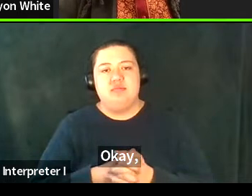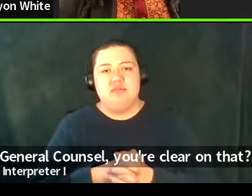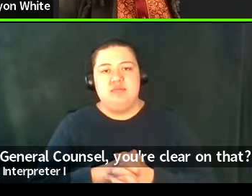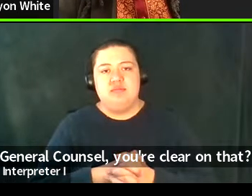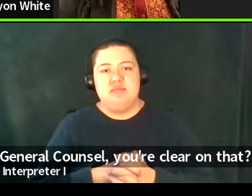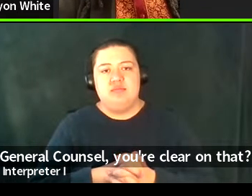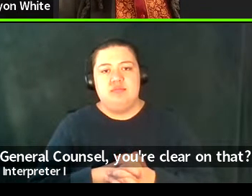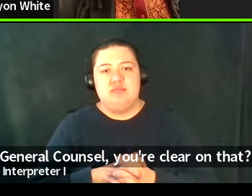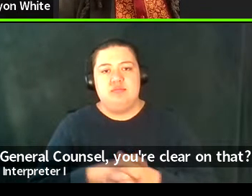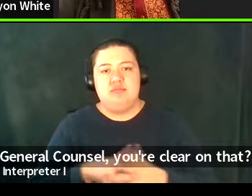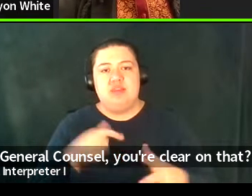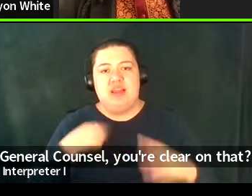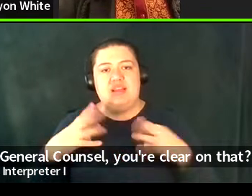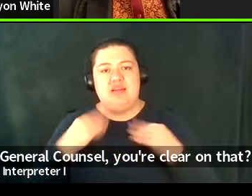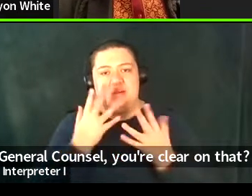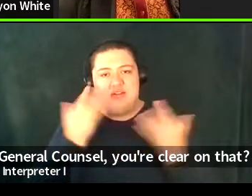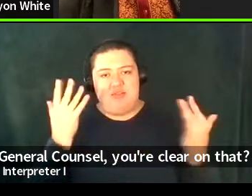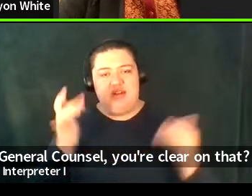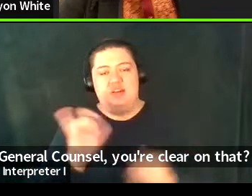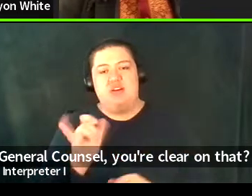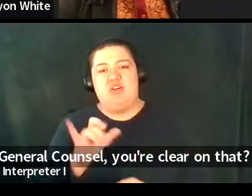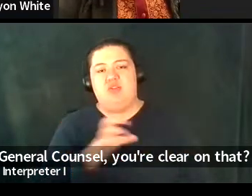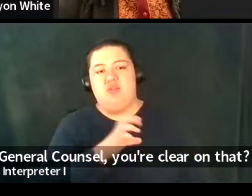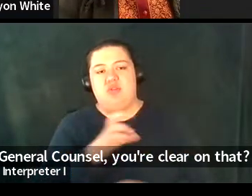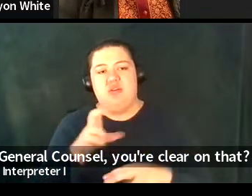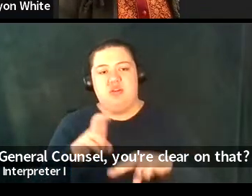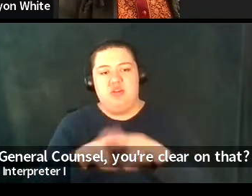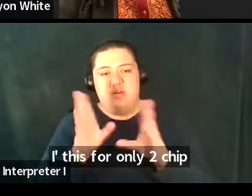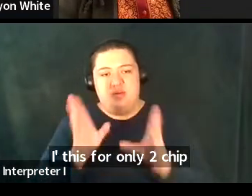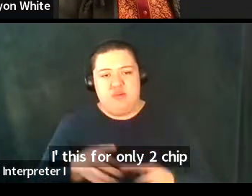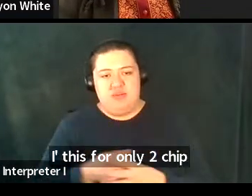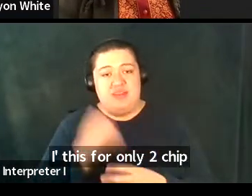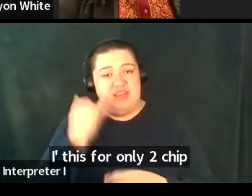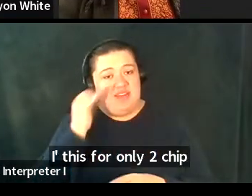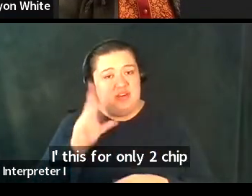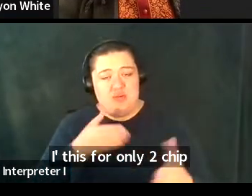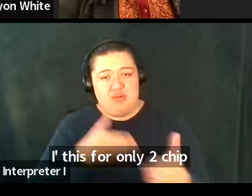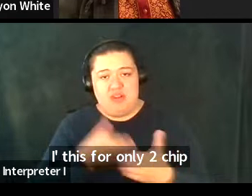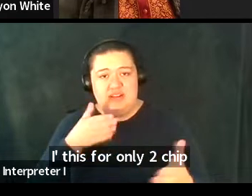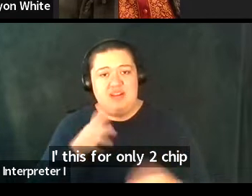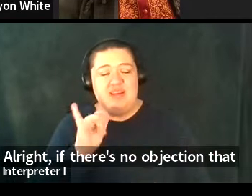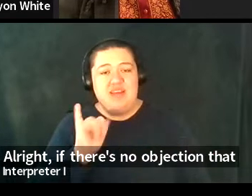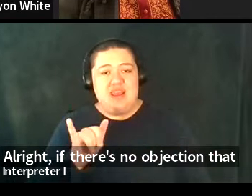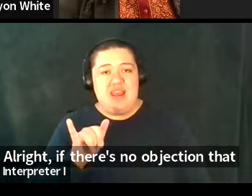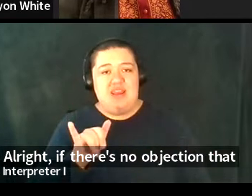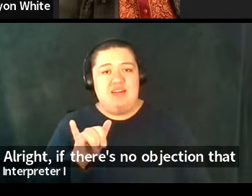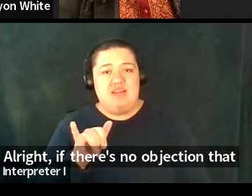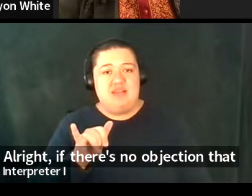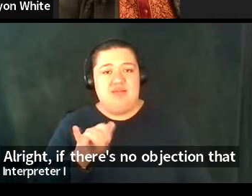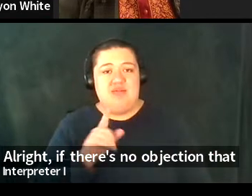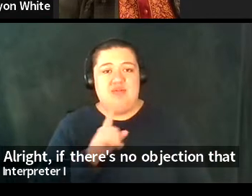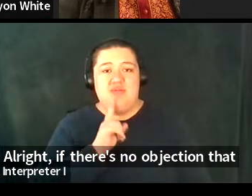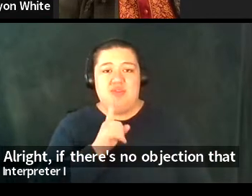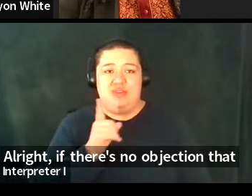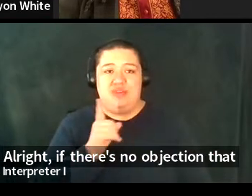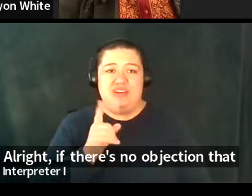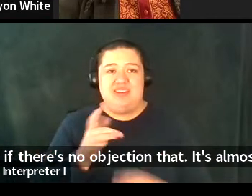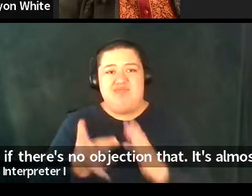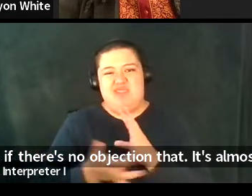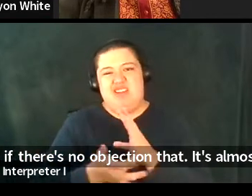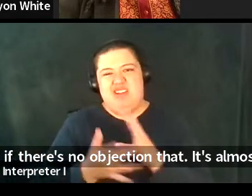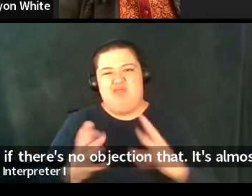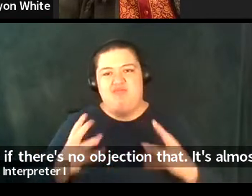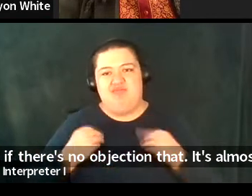I accept this friendly too, Chairman. All right, if there's no objection, that it's almost like a technical amendment is